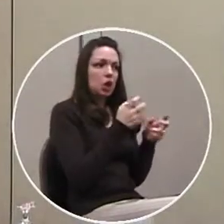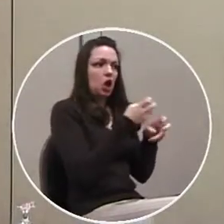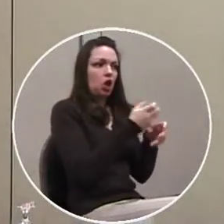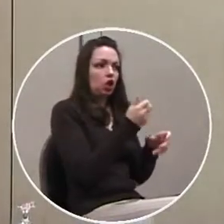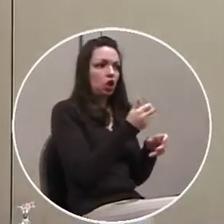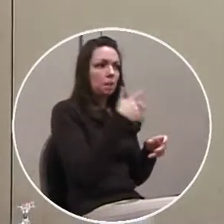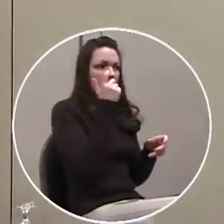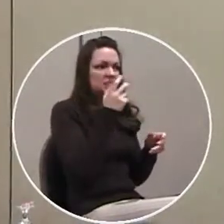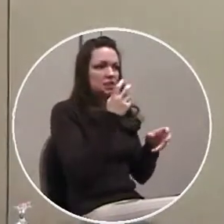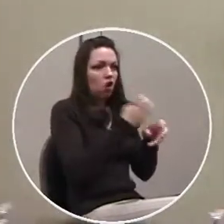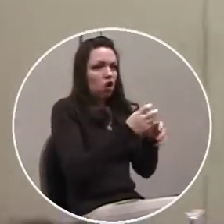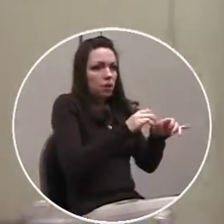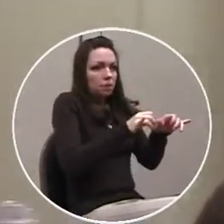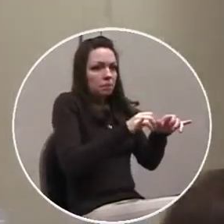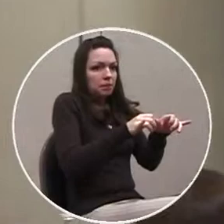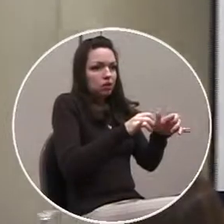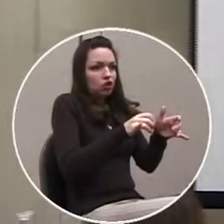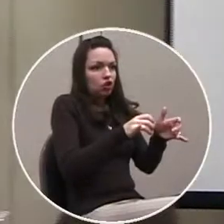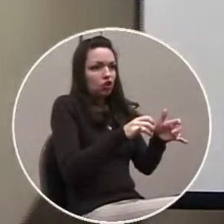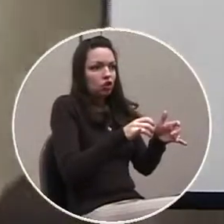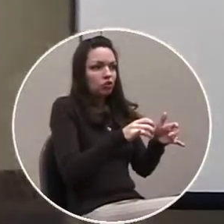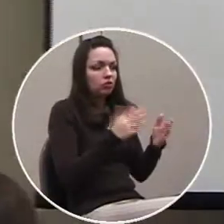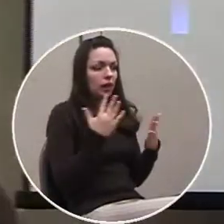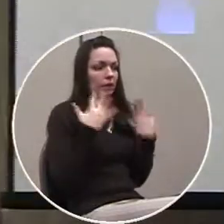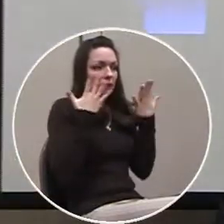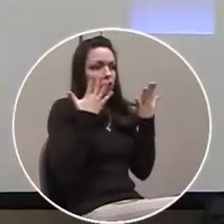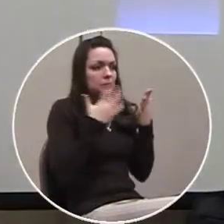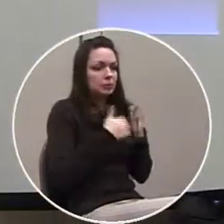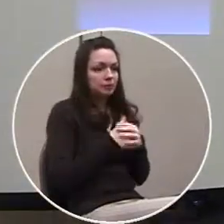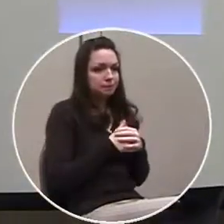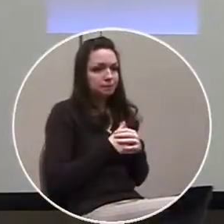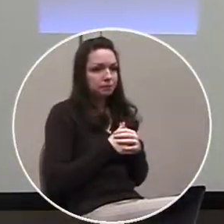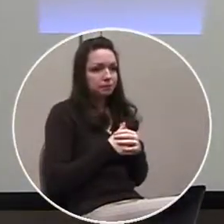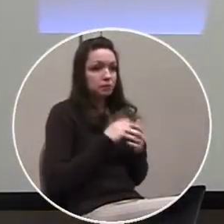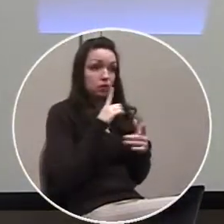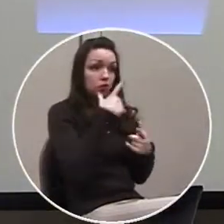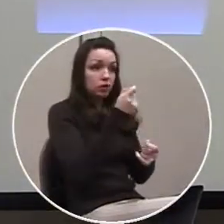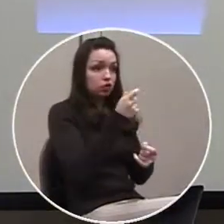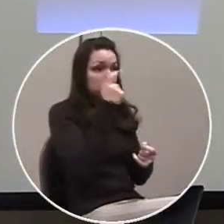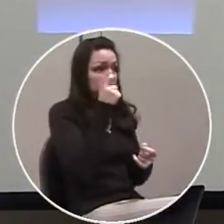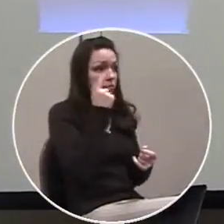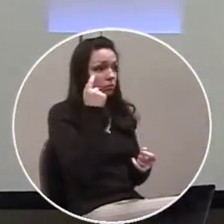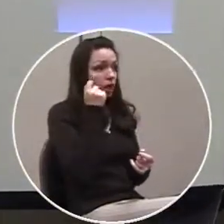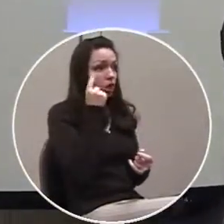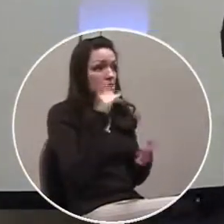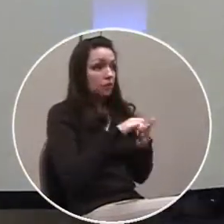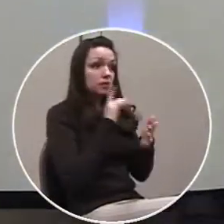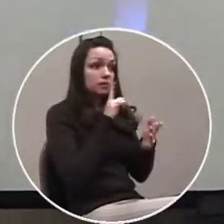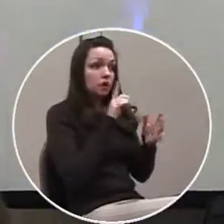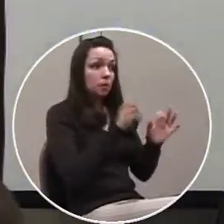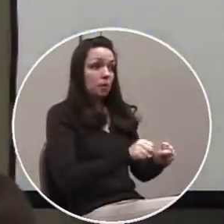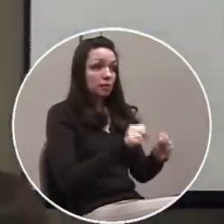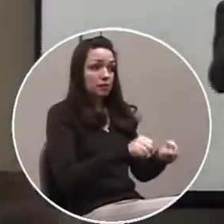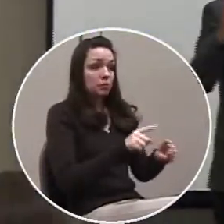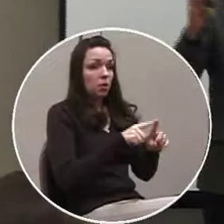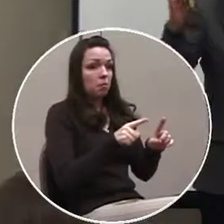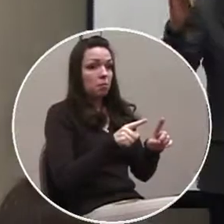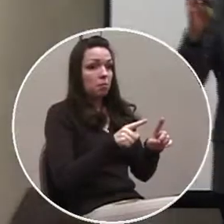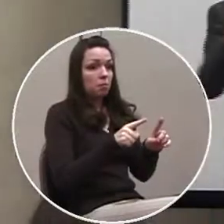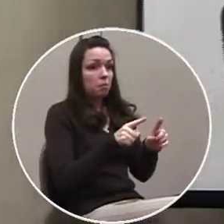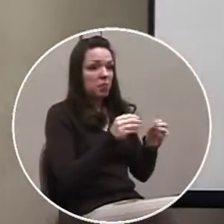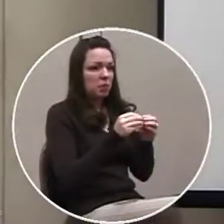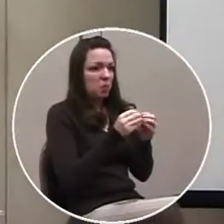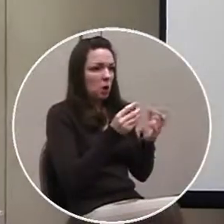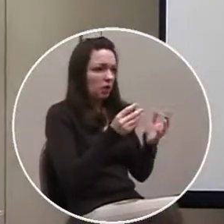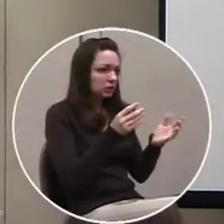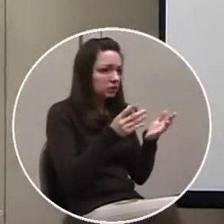to measure. Now, embarrassment. It is interesting because I understand that's very possible, but the further we start getting into some of